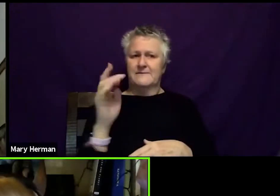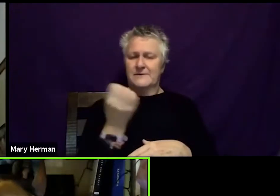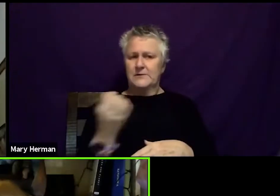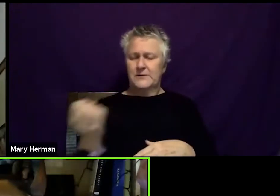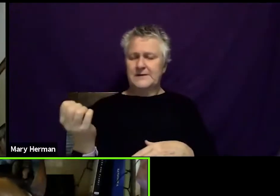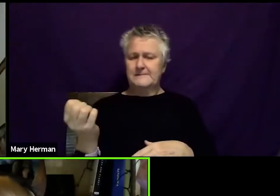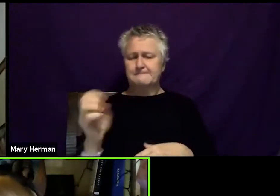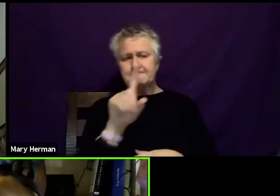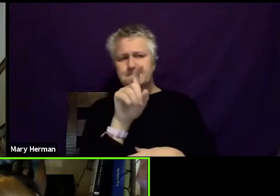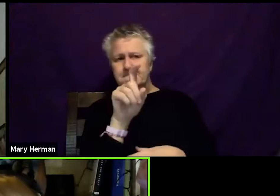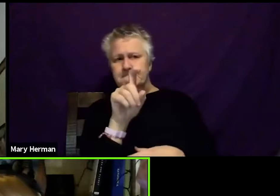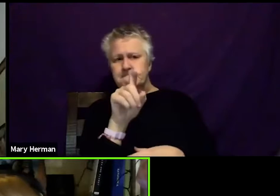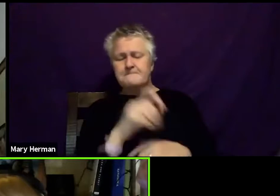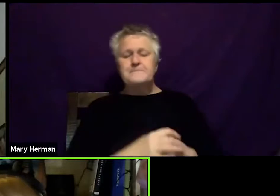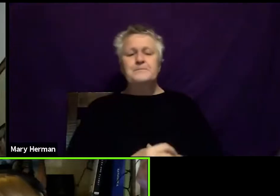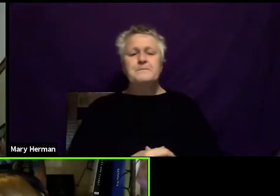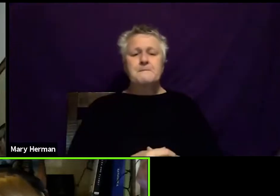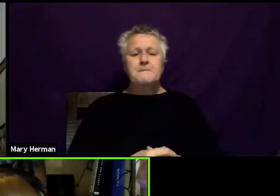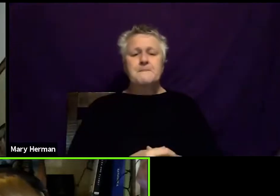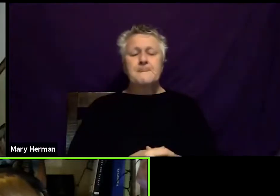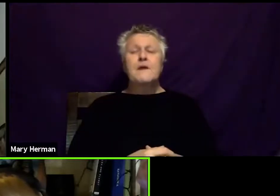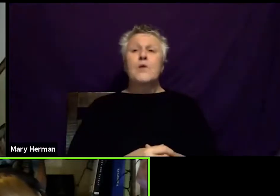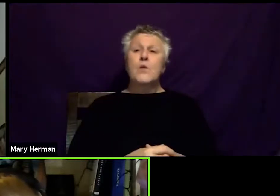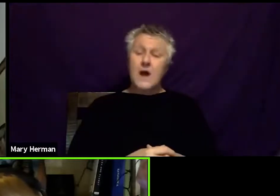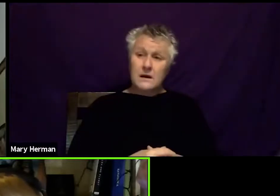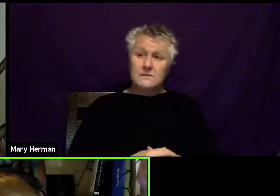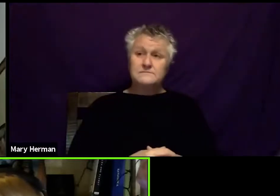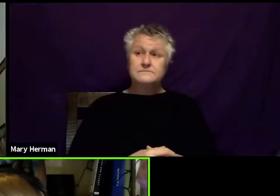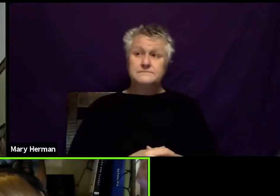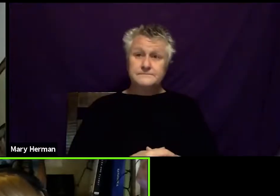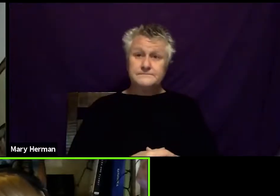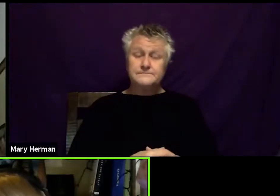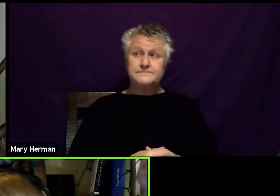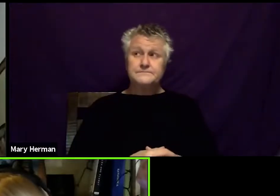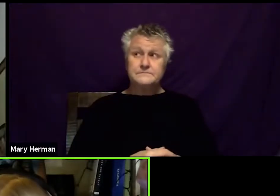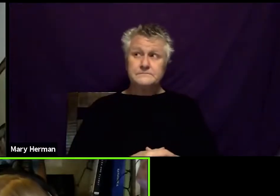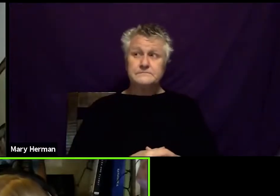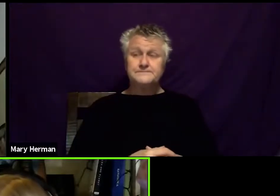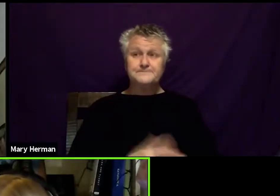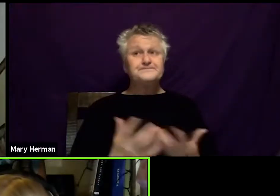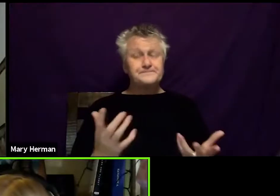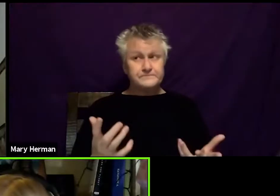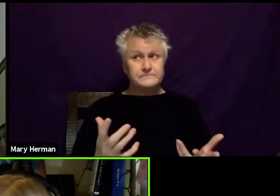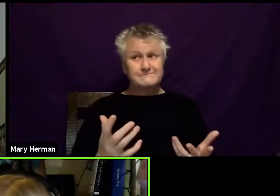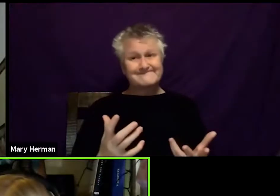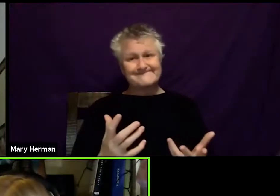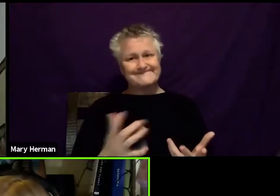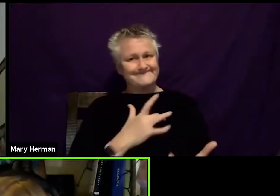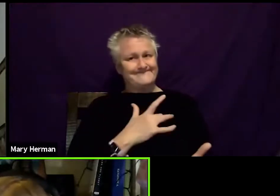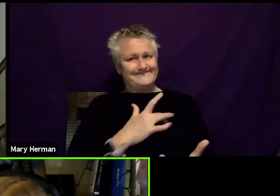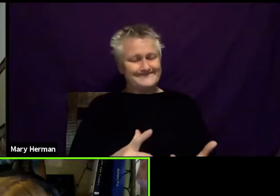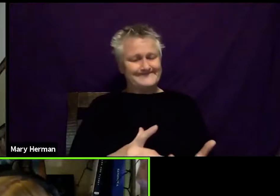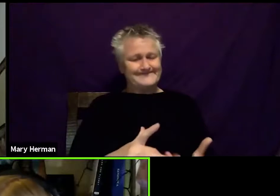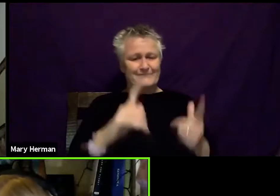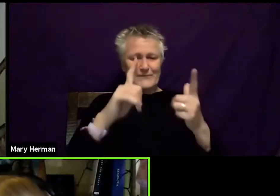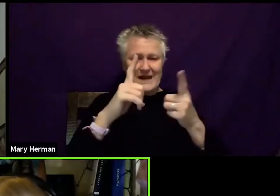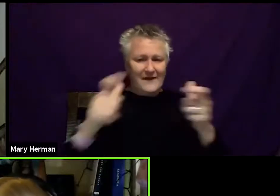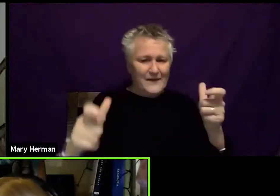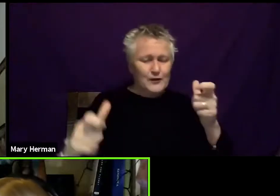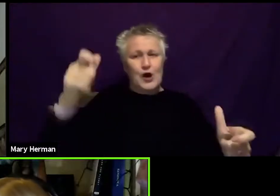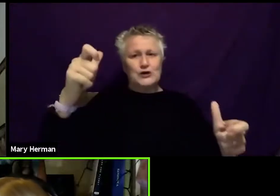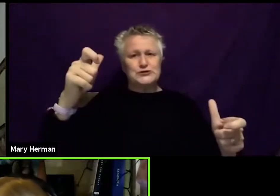really. As ever, it's often the larger charitable organisations that push a